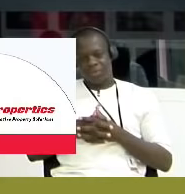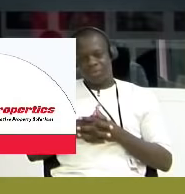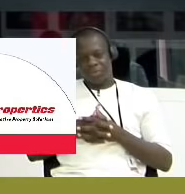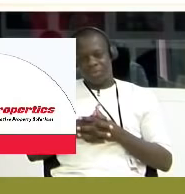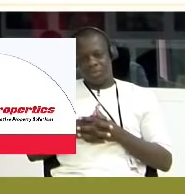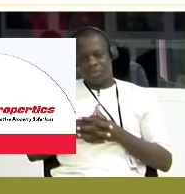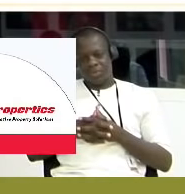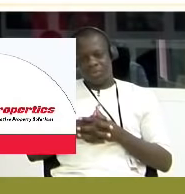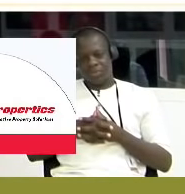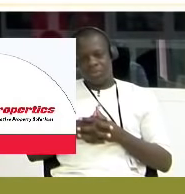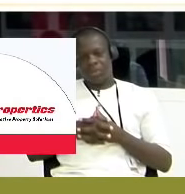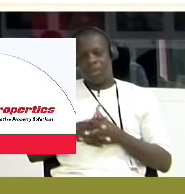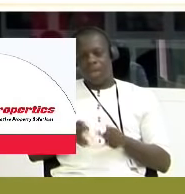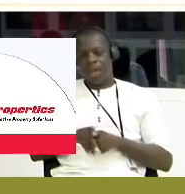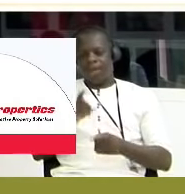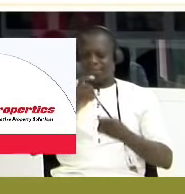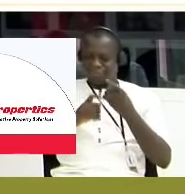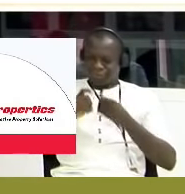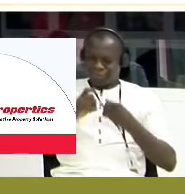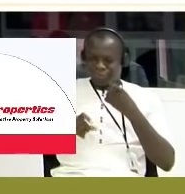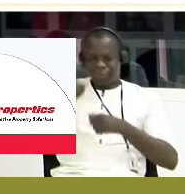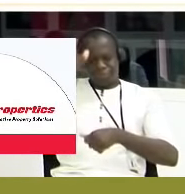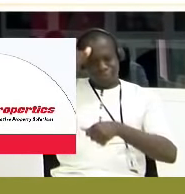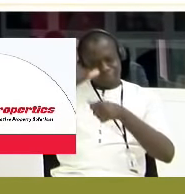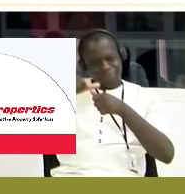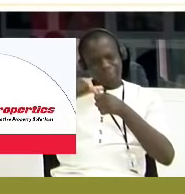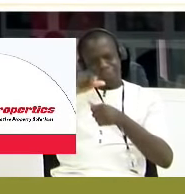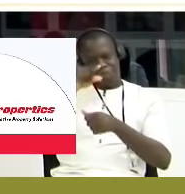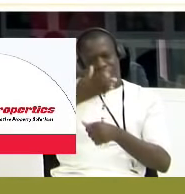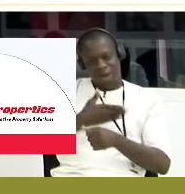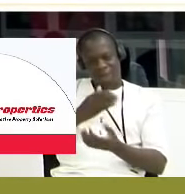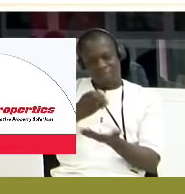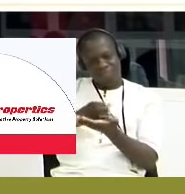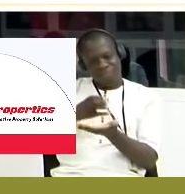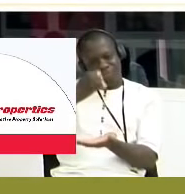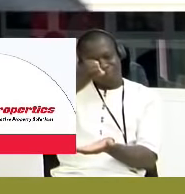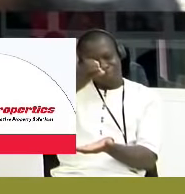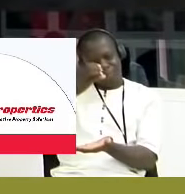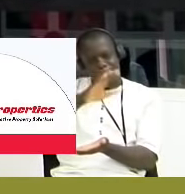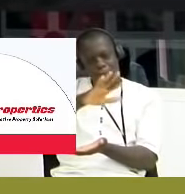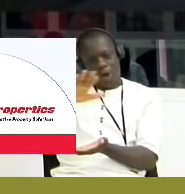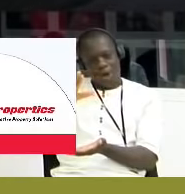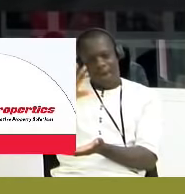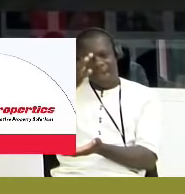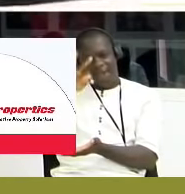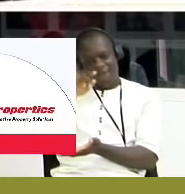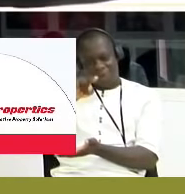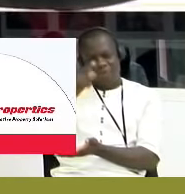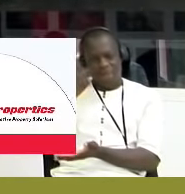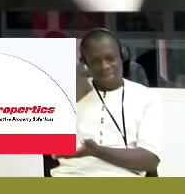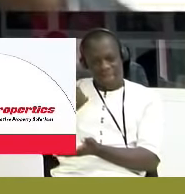And just to remind you, you have a bottle of water right in front of you if you'd like to drink some water.